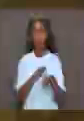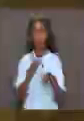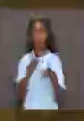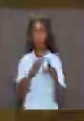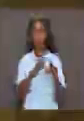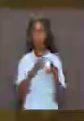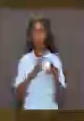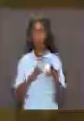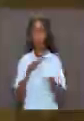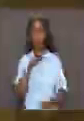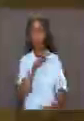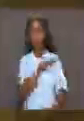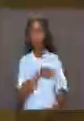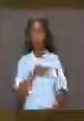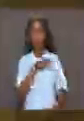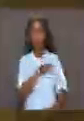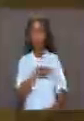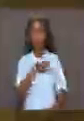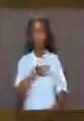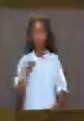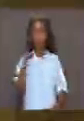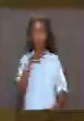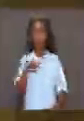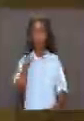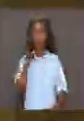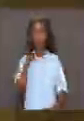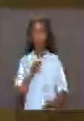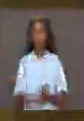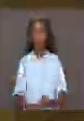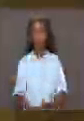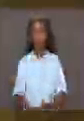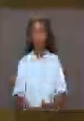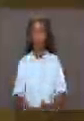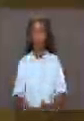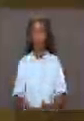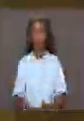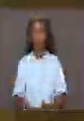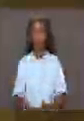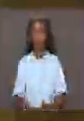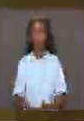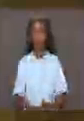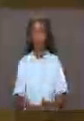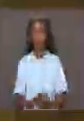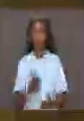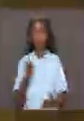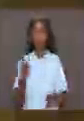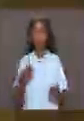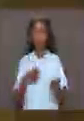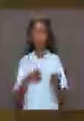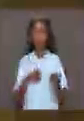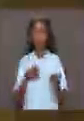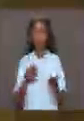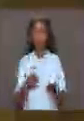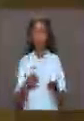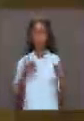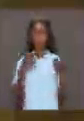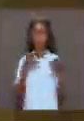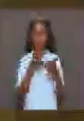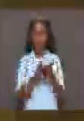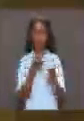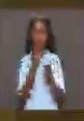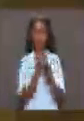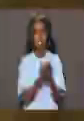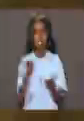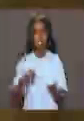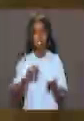angle properties of circles. In our most recent lesson, we